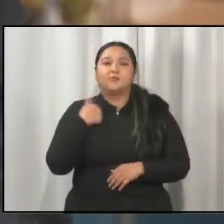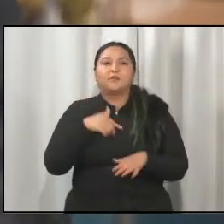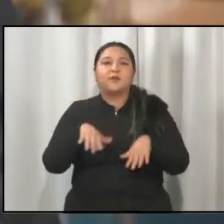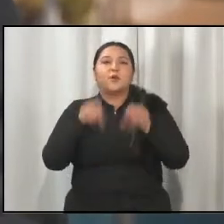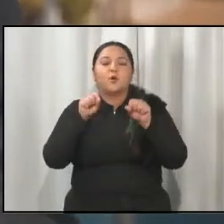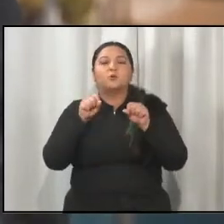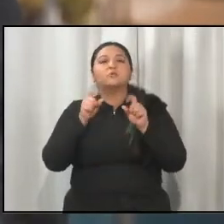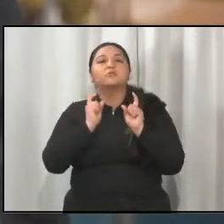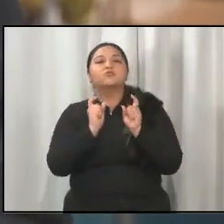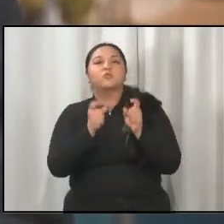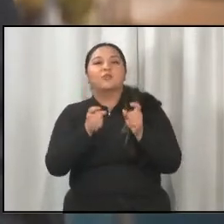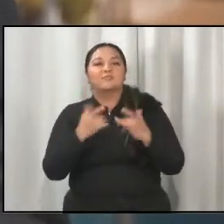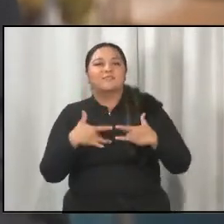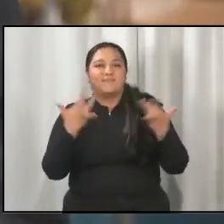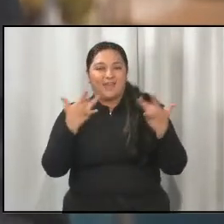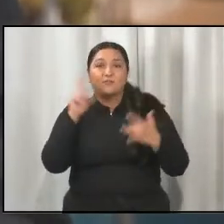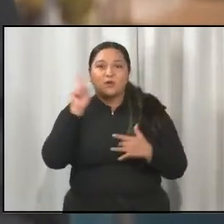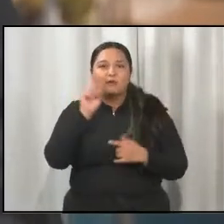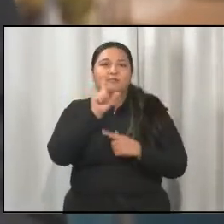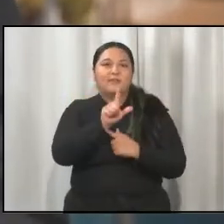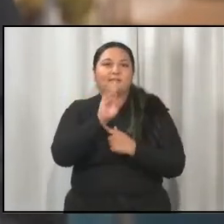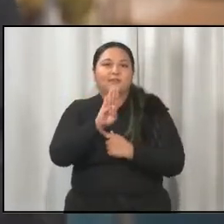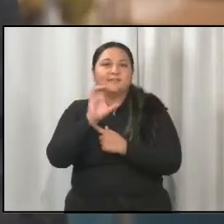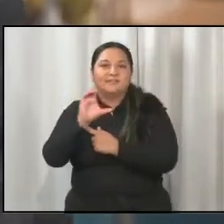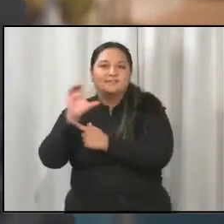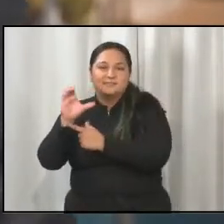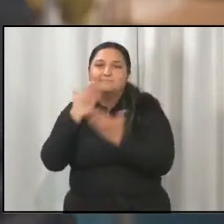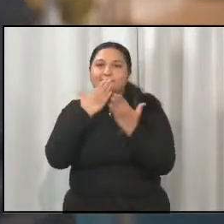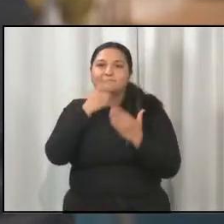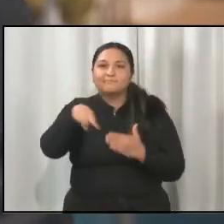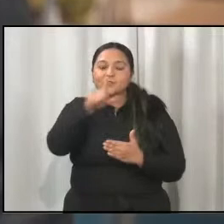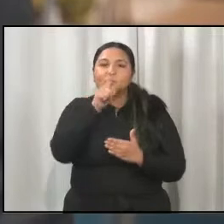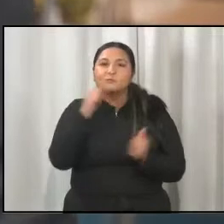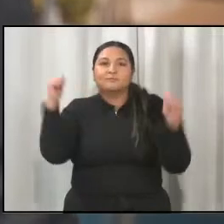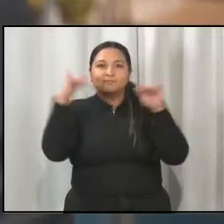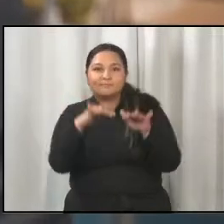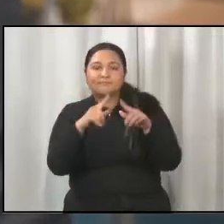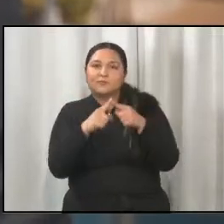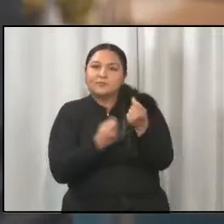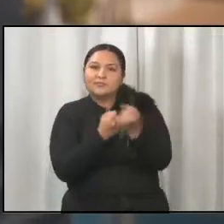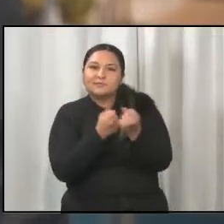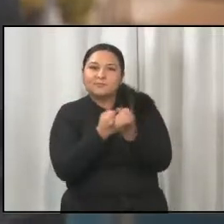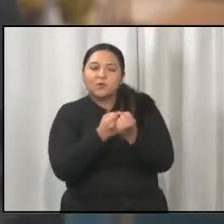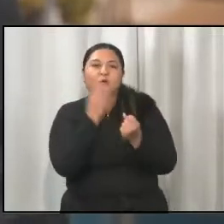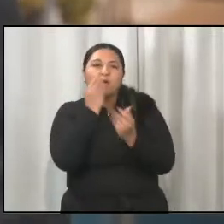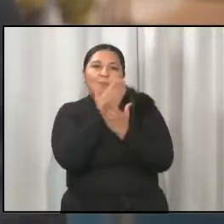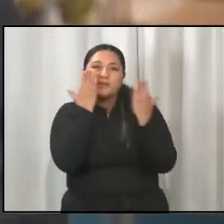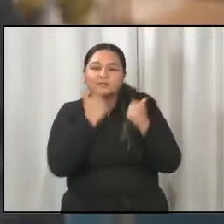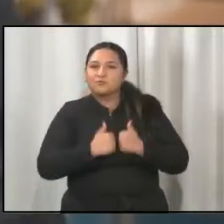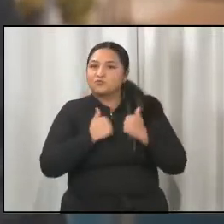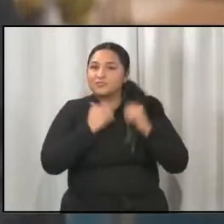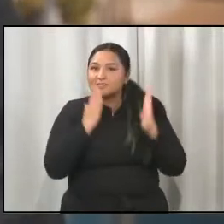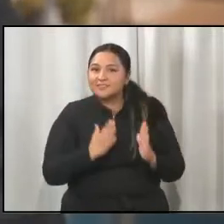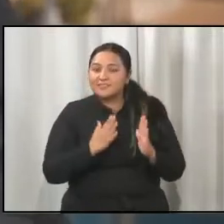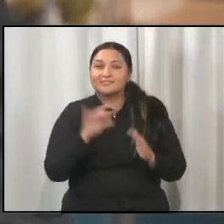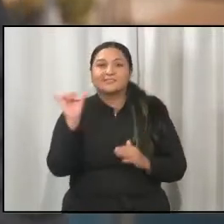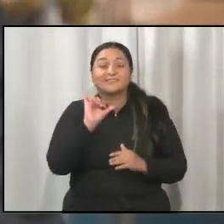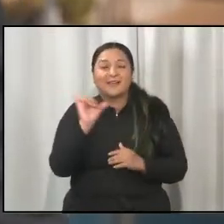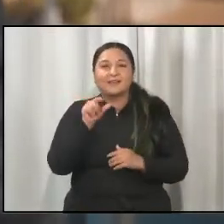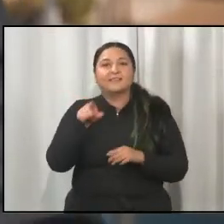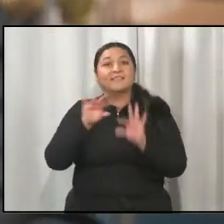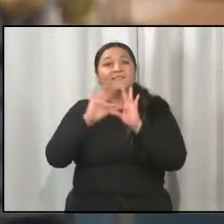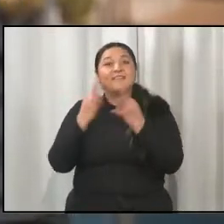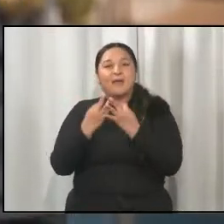of you who came together to support our community of unhoused residents, like the Bryant family. After seeing the donation drive in the